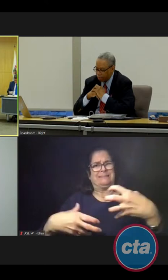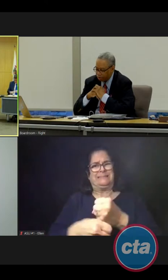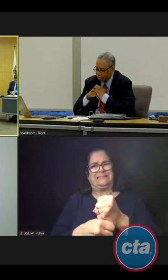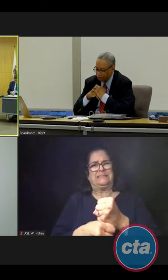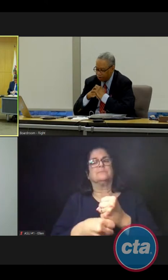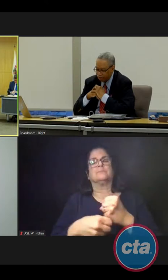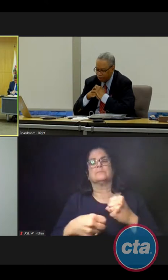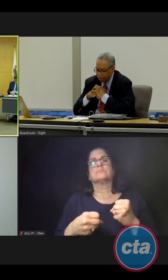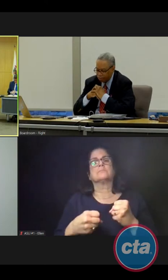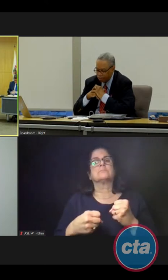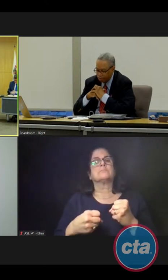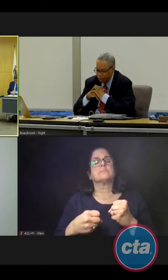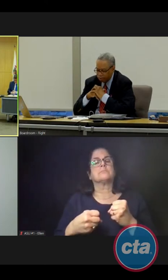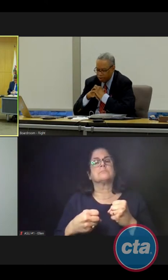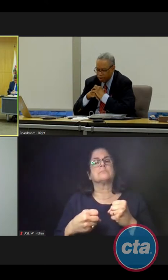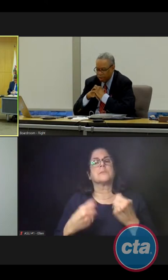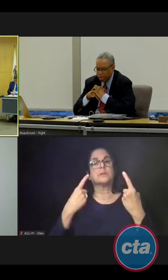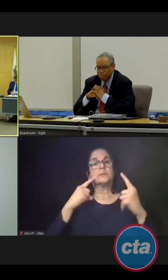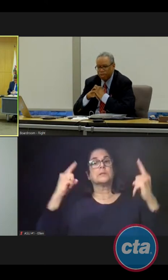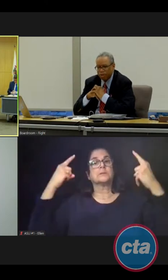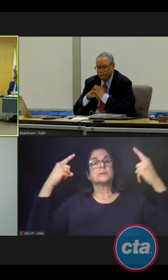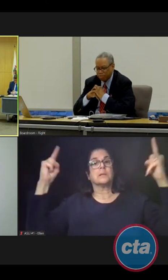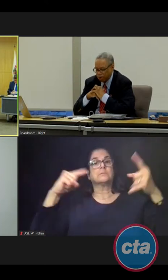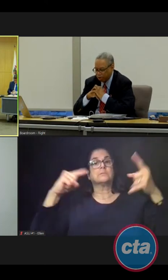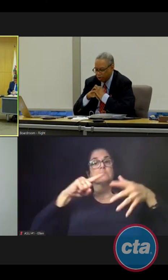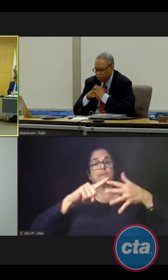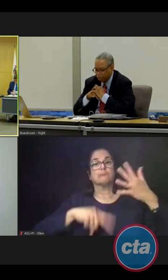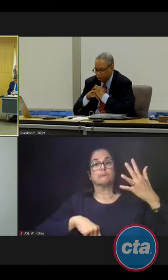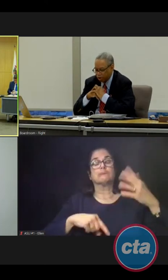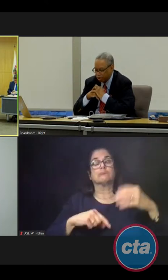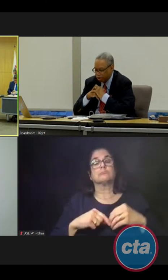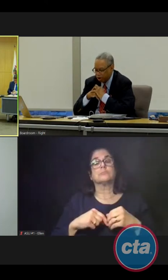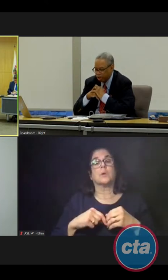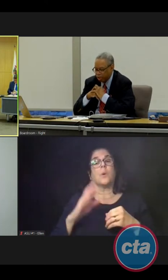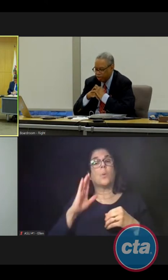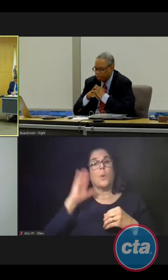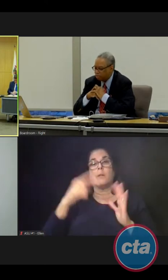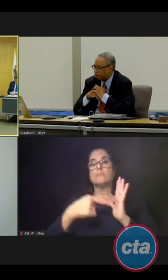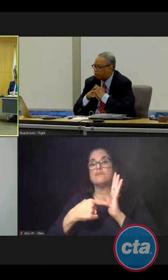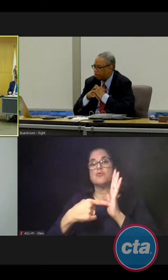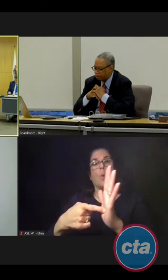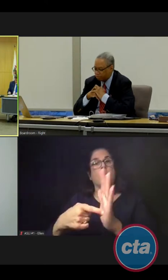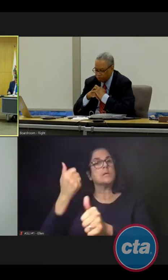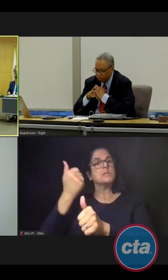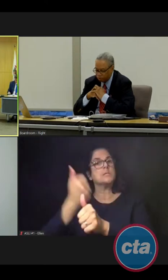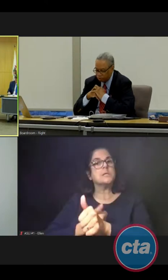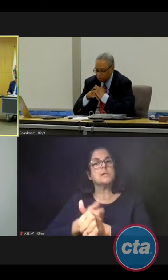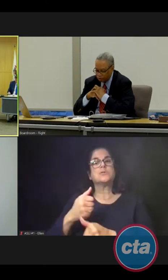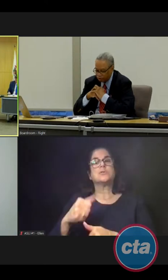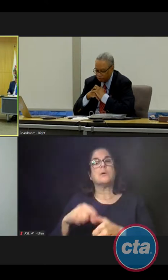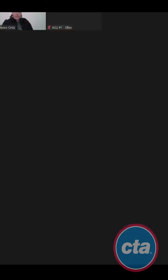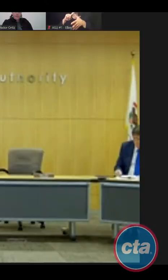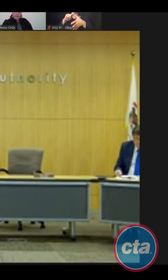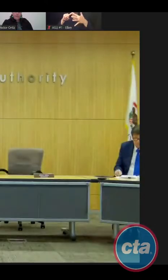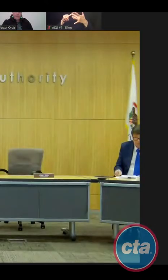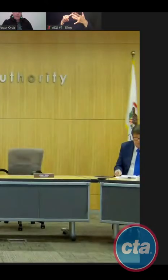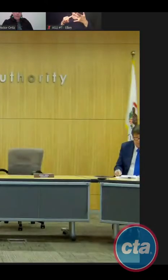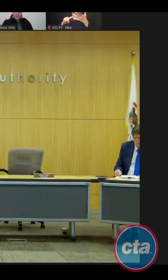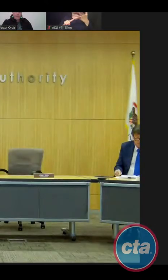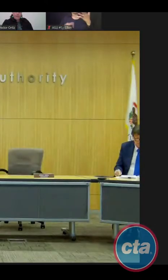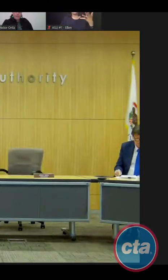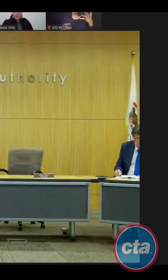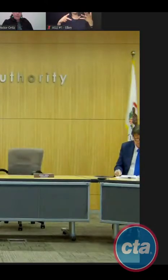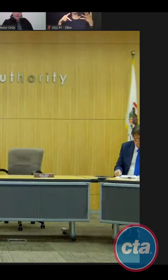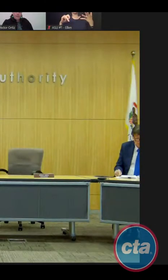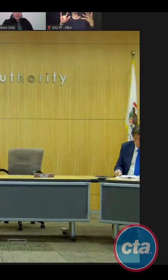our accomplishments. And we will continue to be transparent on our work on each of the pillars as we move forward. For